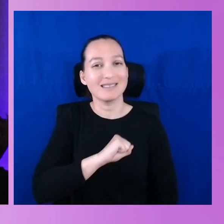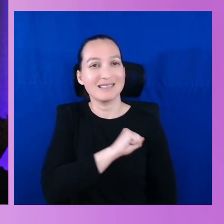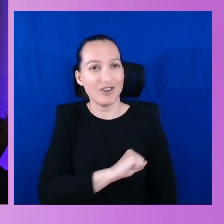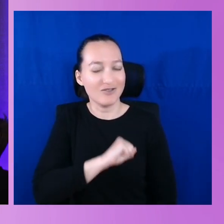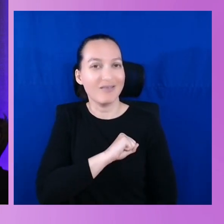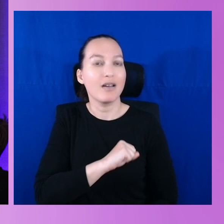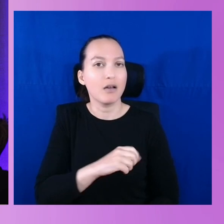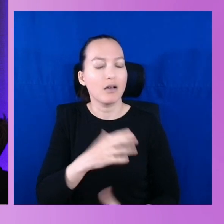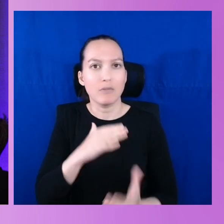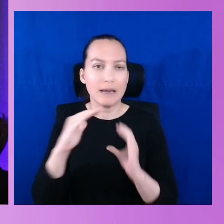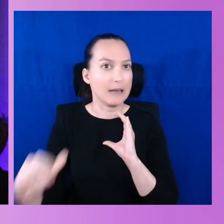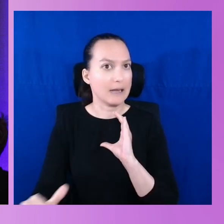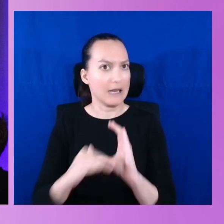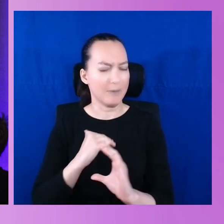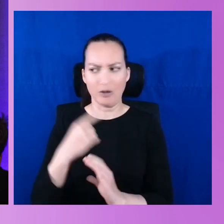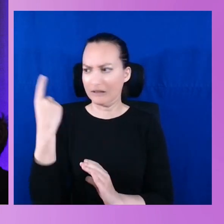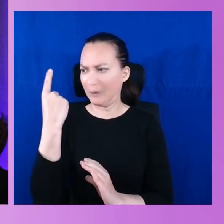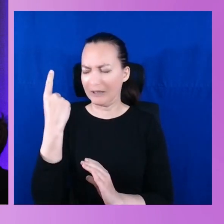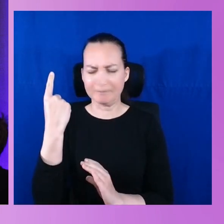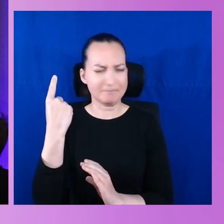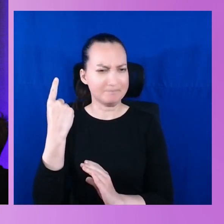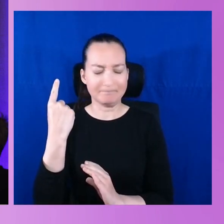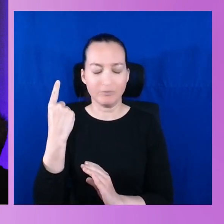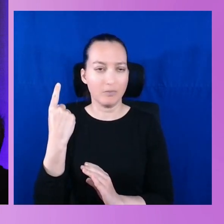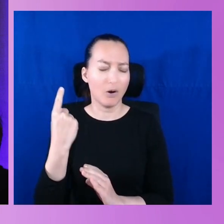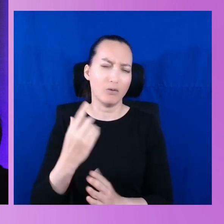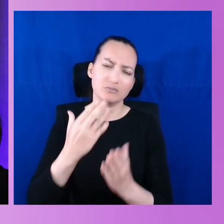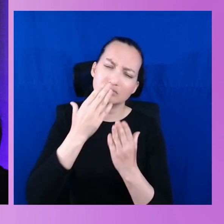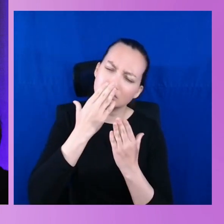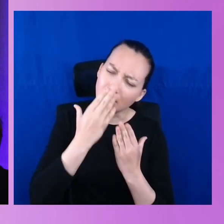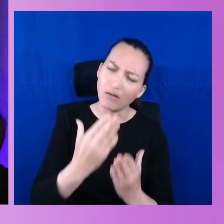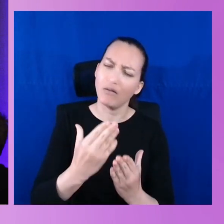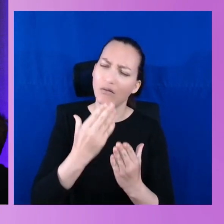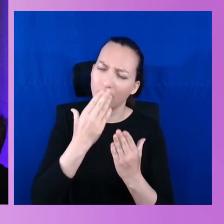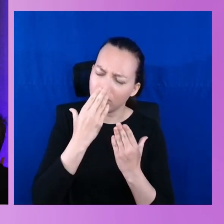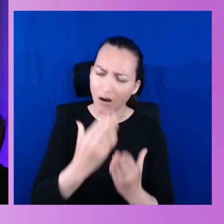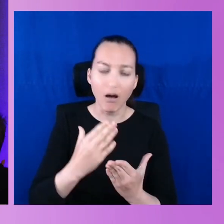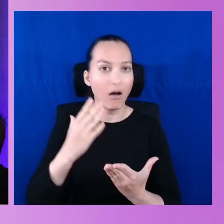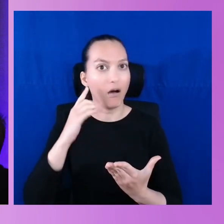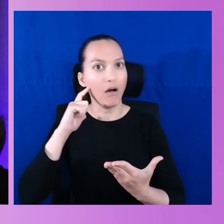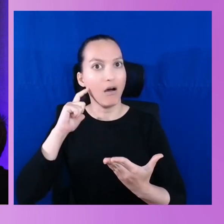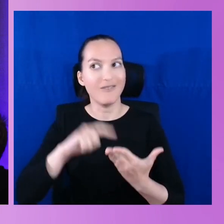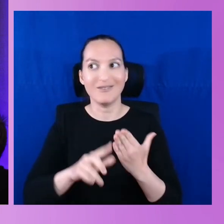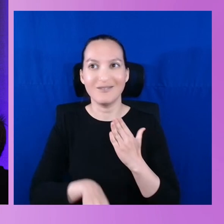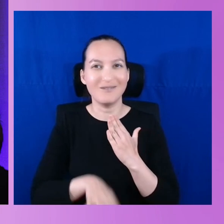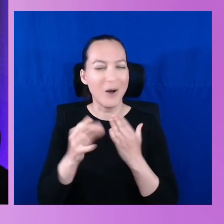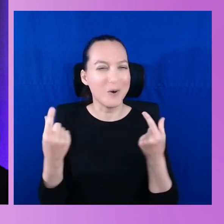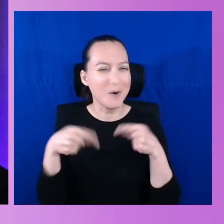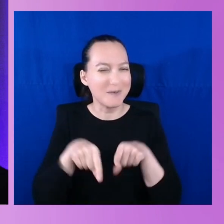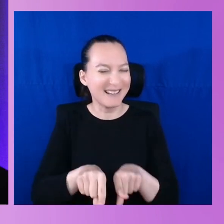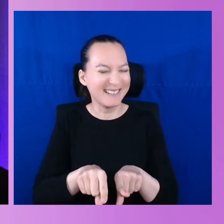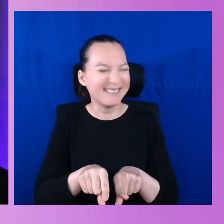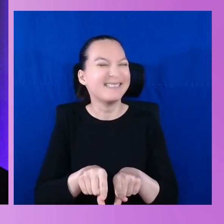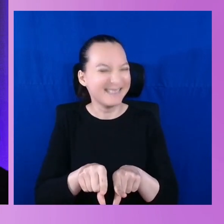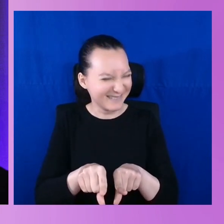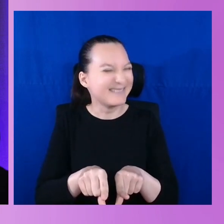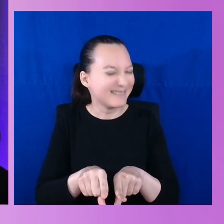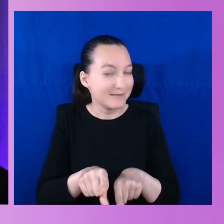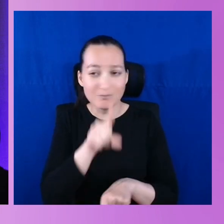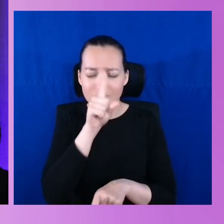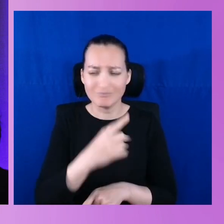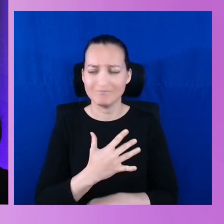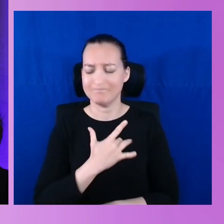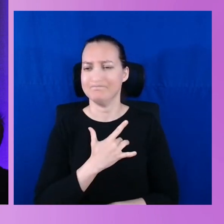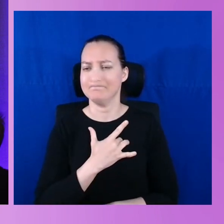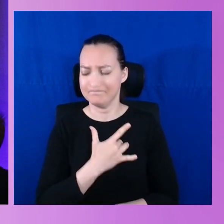email from somebody that was just so thankful that they had discovered Copilot. And so, yeah, very, very moving.